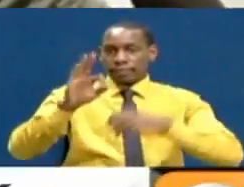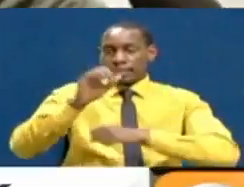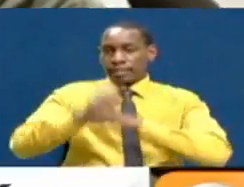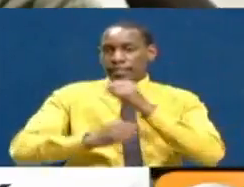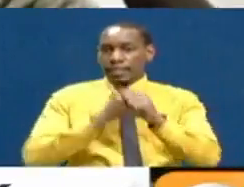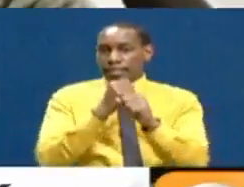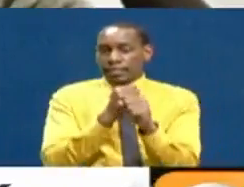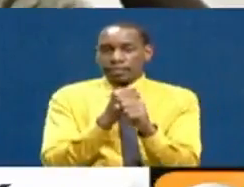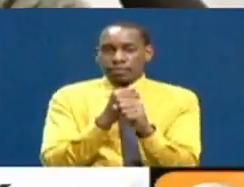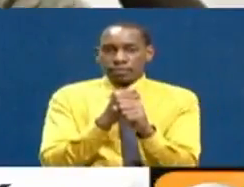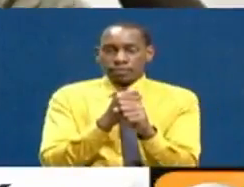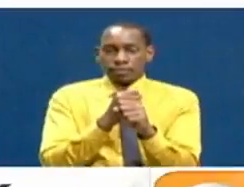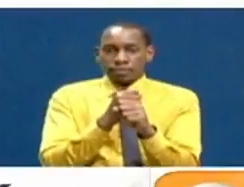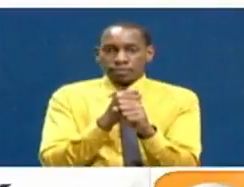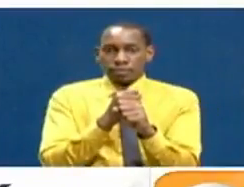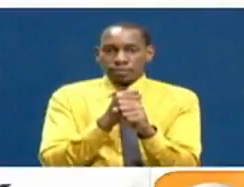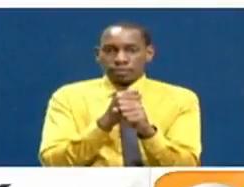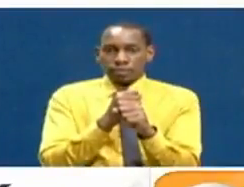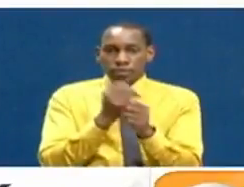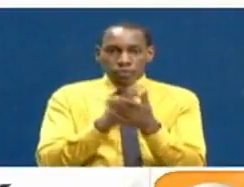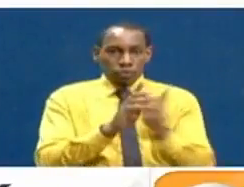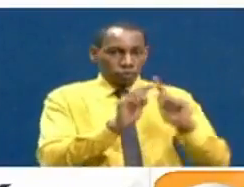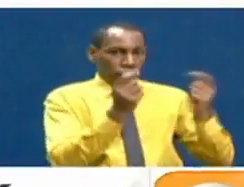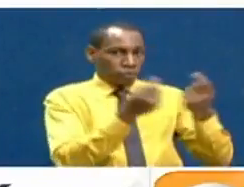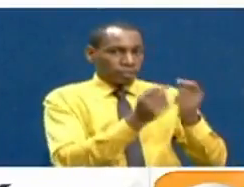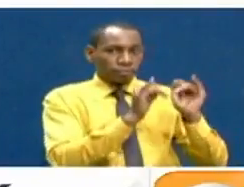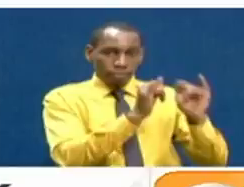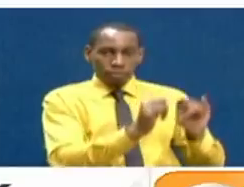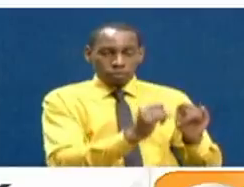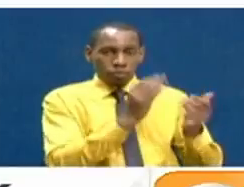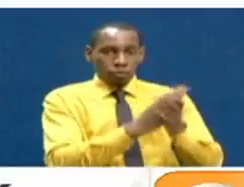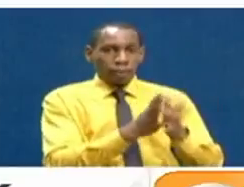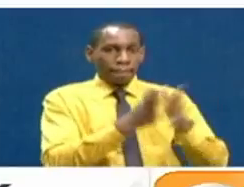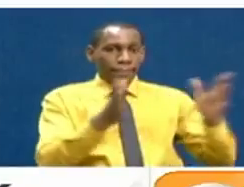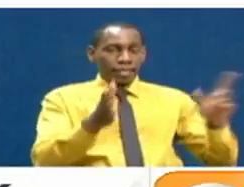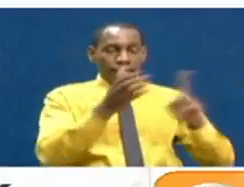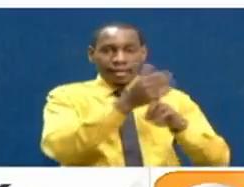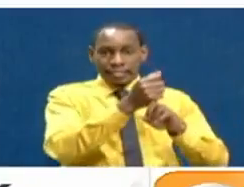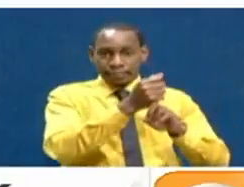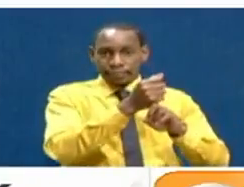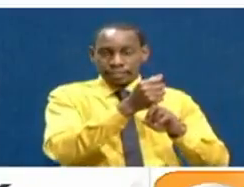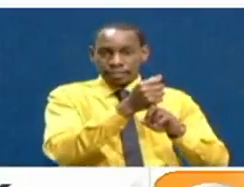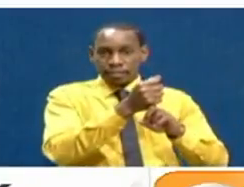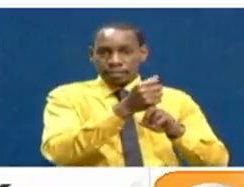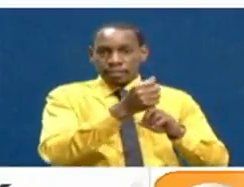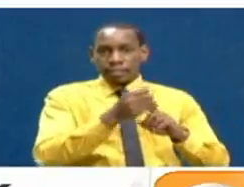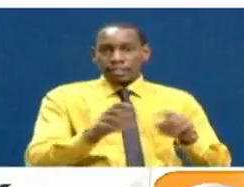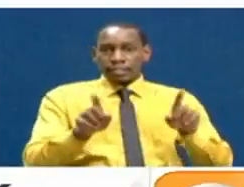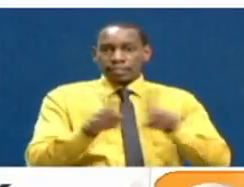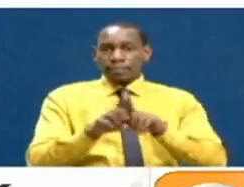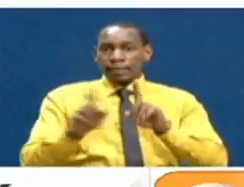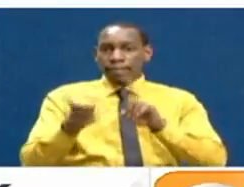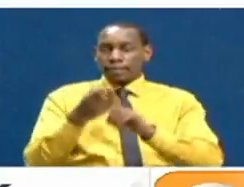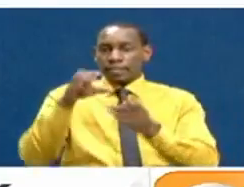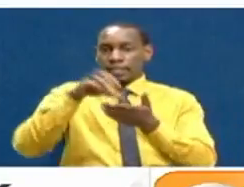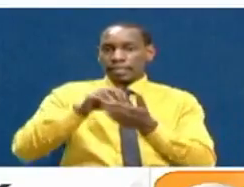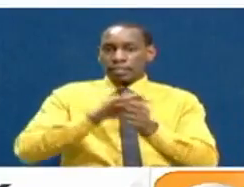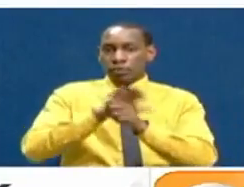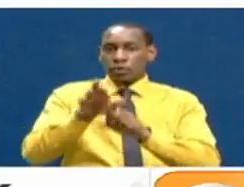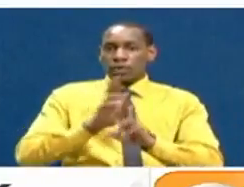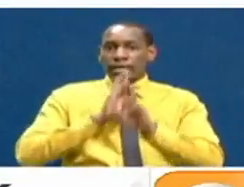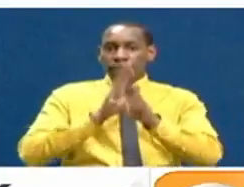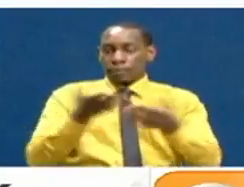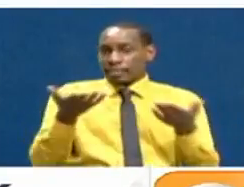3 years. As a young club, that's it's a big achievement. Well, the first case of coronavirus was reported